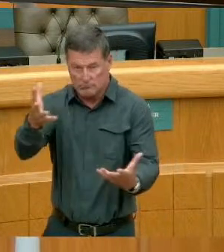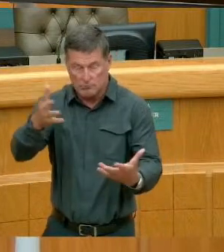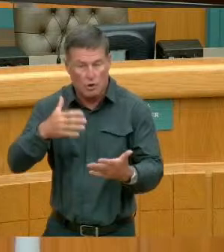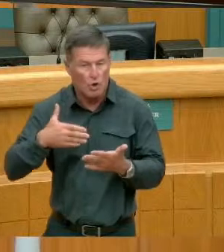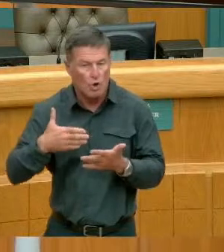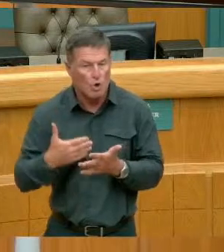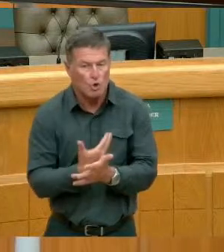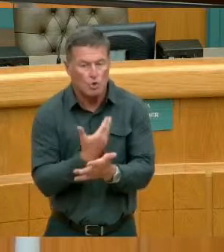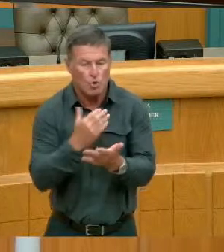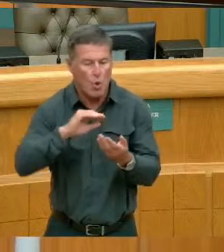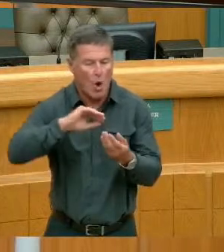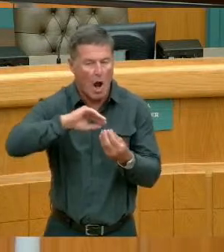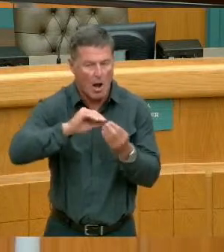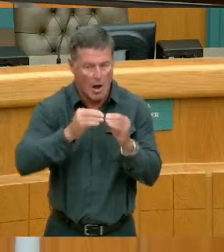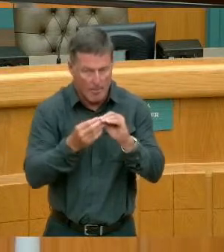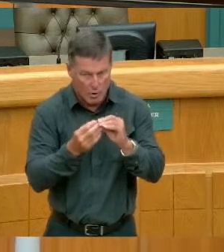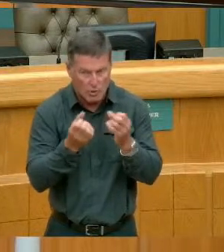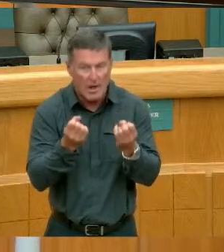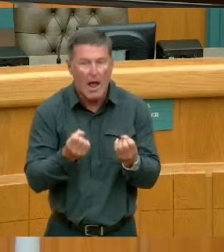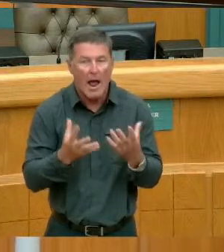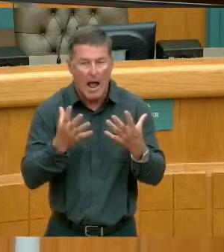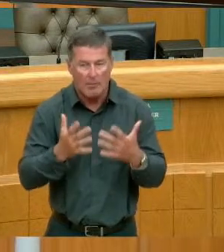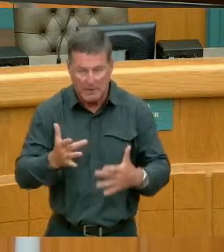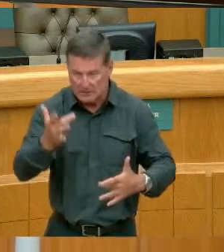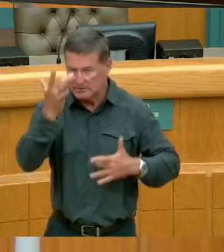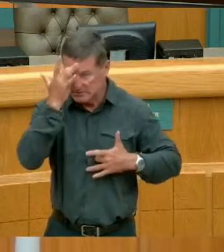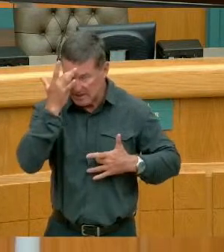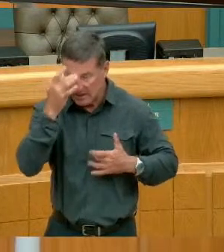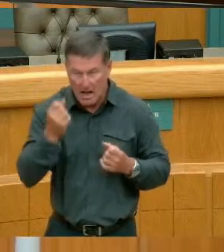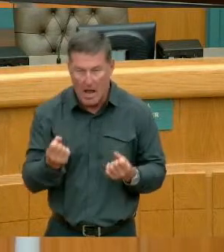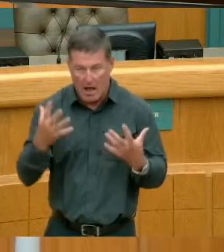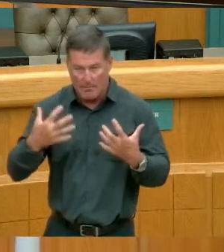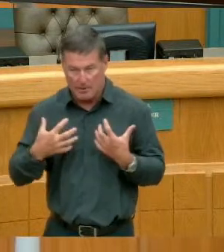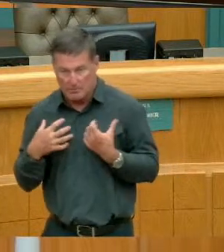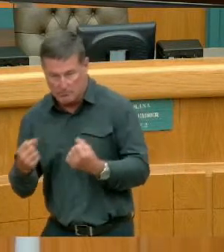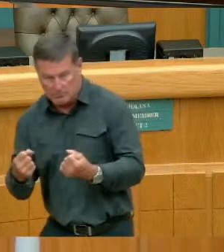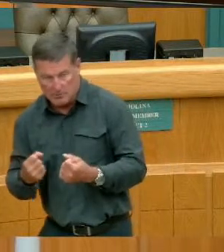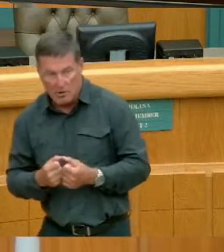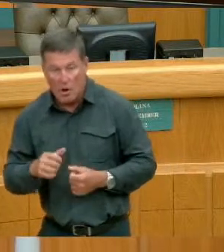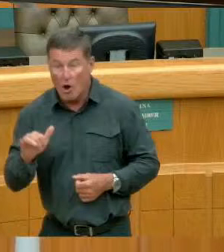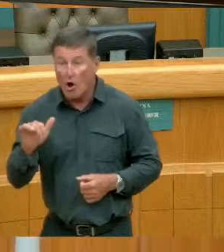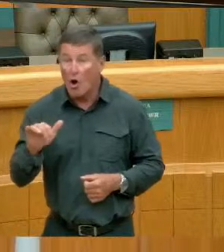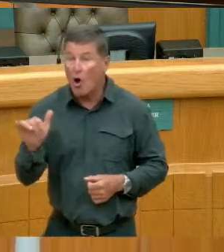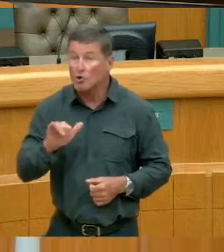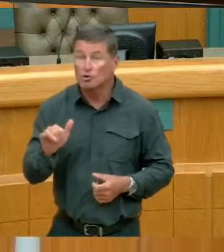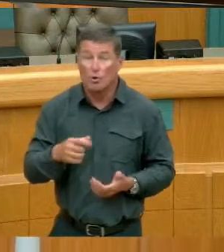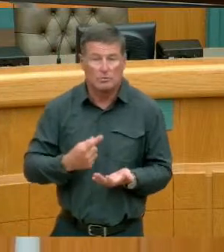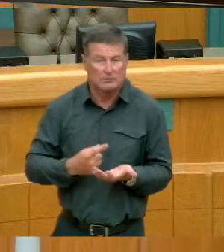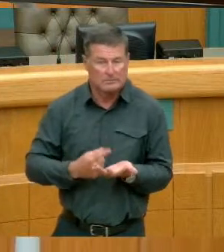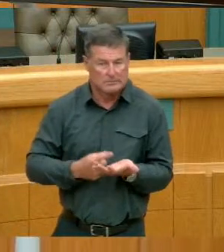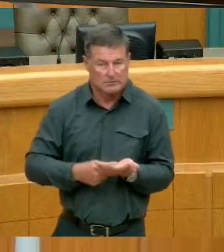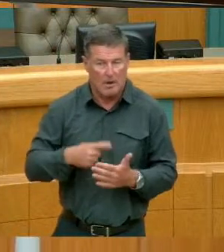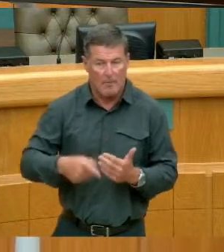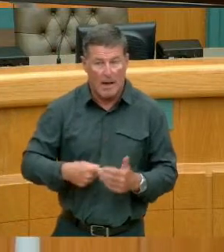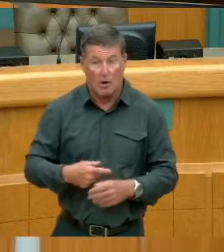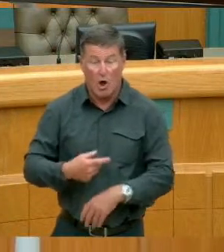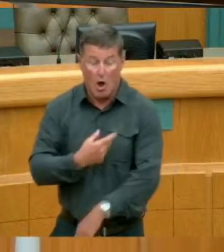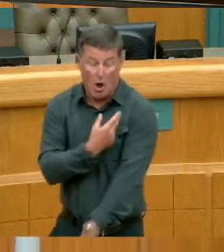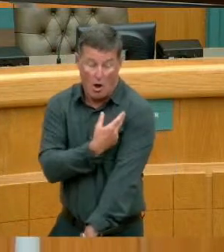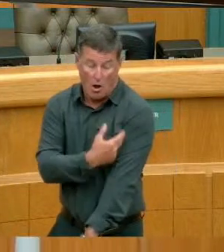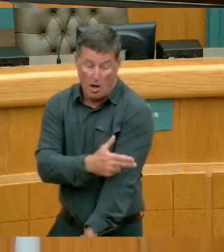statistics in terms of number of new cases, numbers recovered, talk to you a little bit about hospitals and